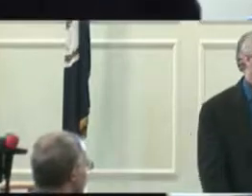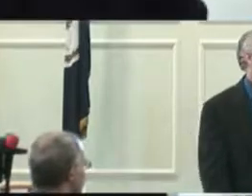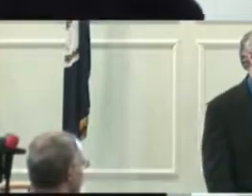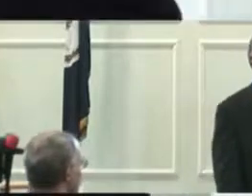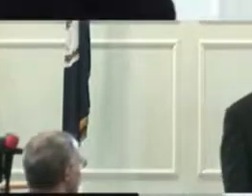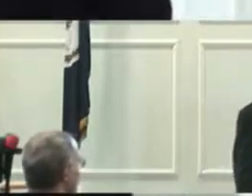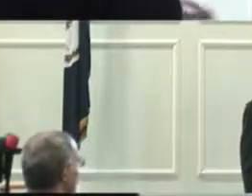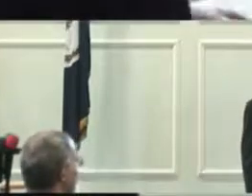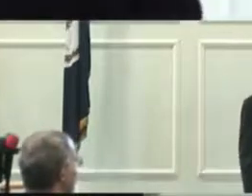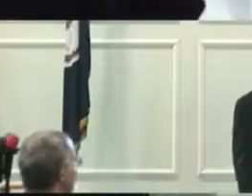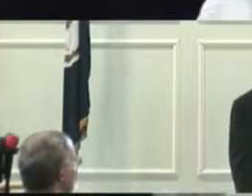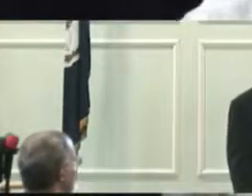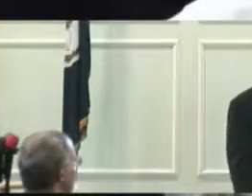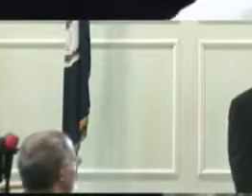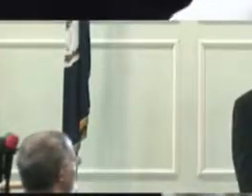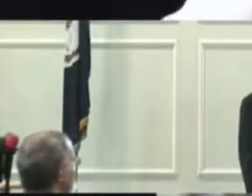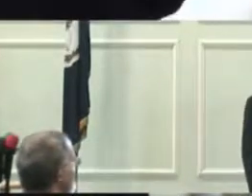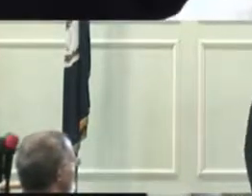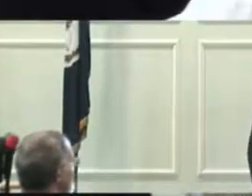Okay, one more here.